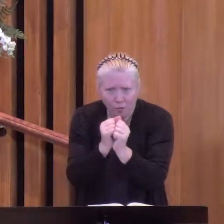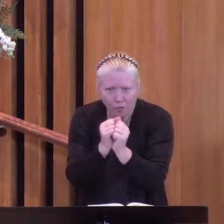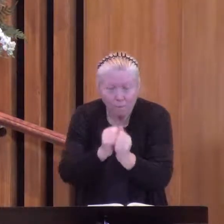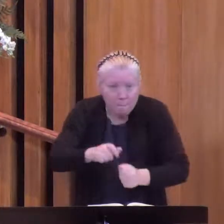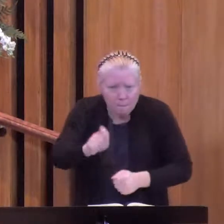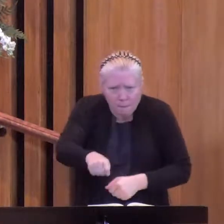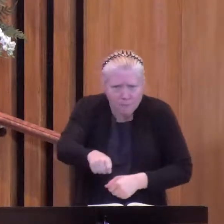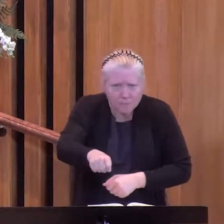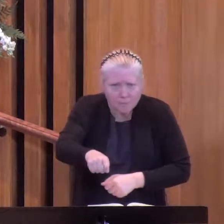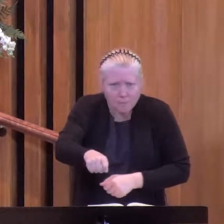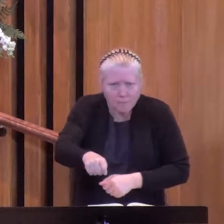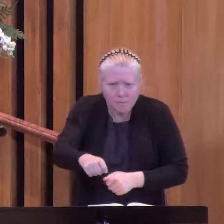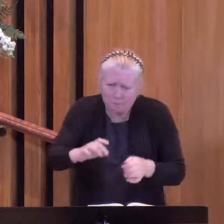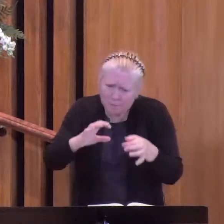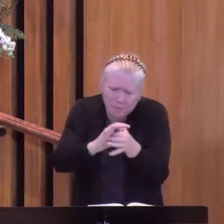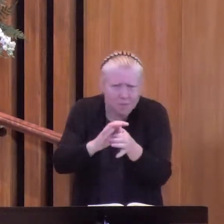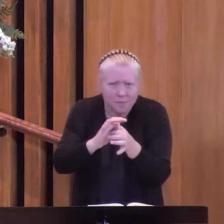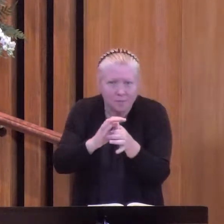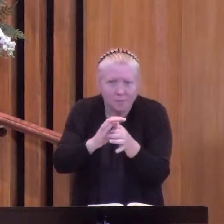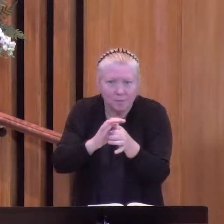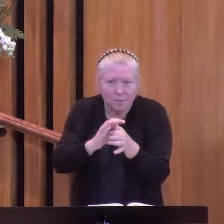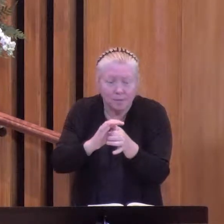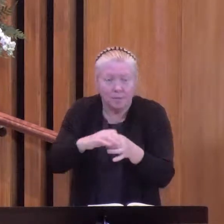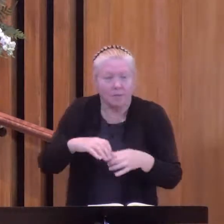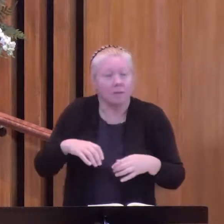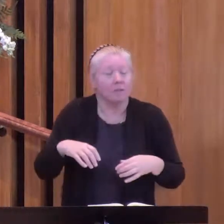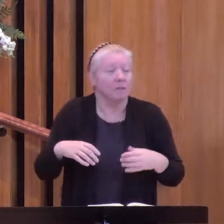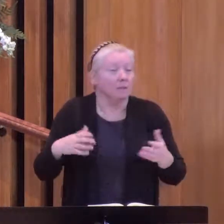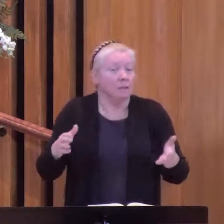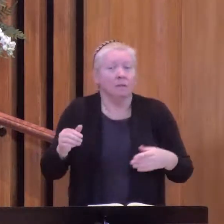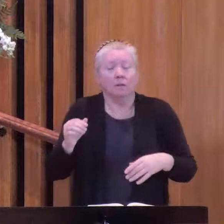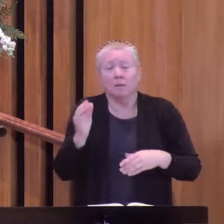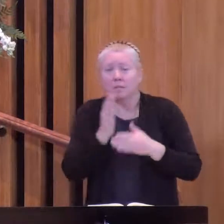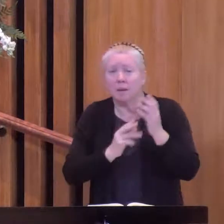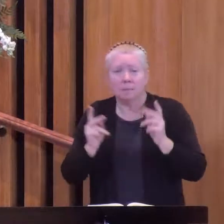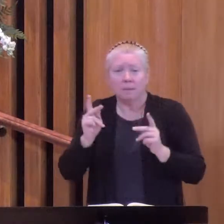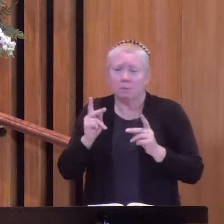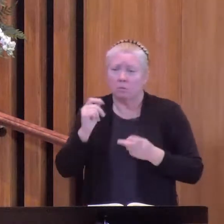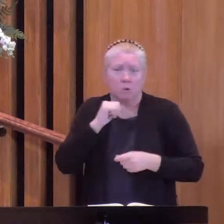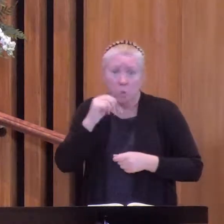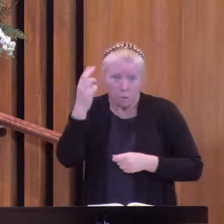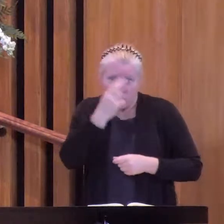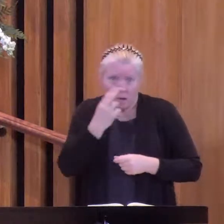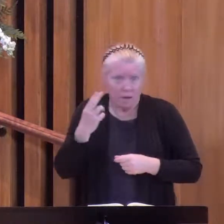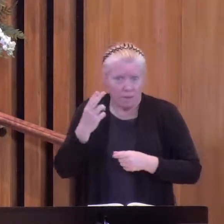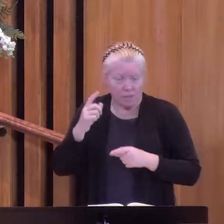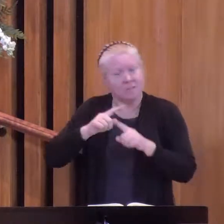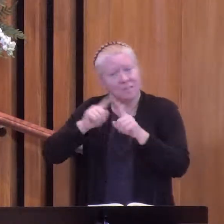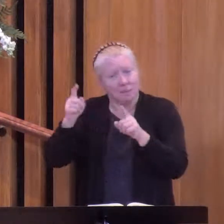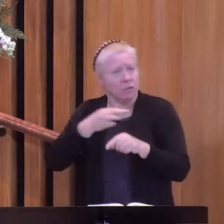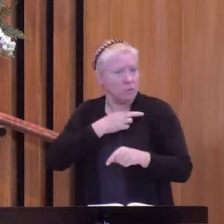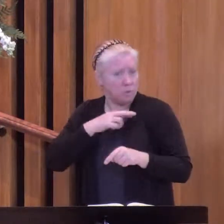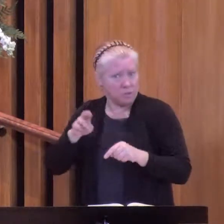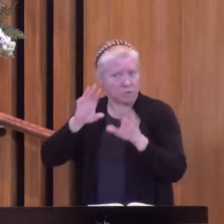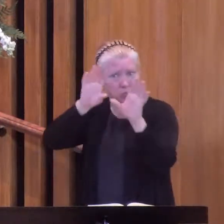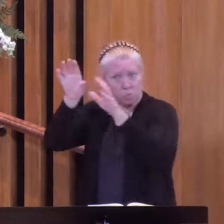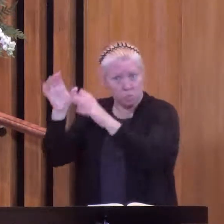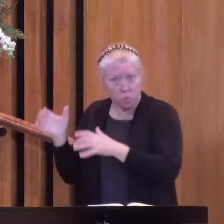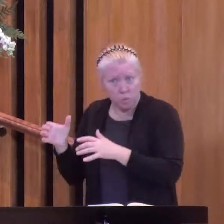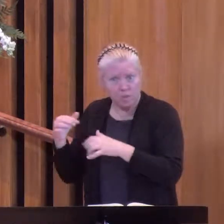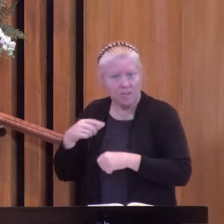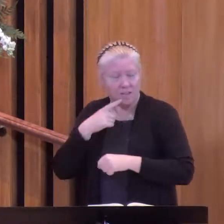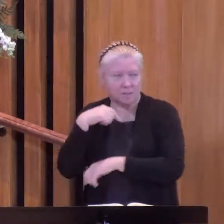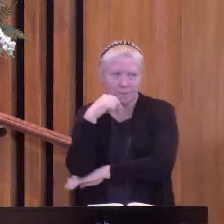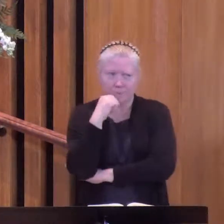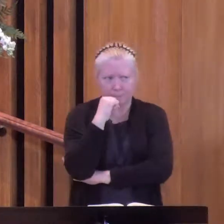ideas. And unfortunately, for people who are not Catholic, they often associate Catholics